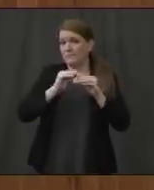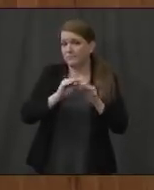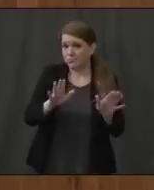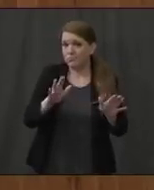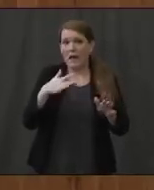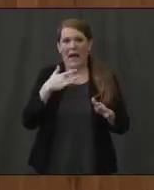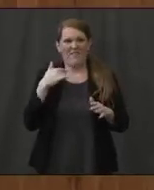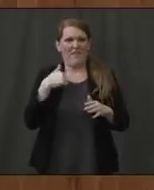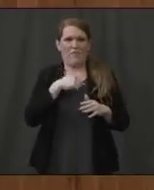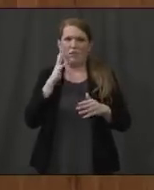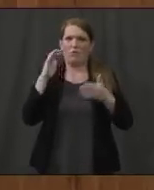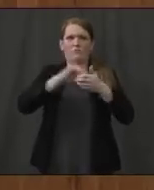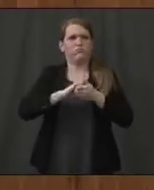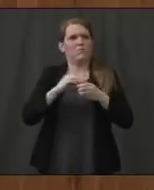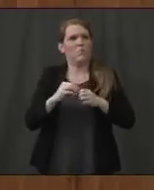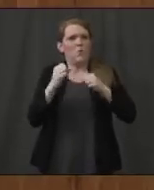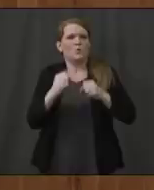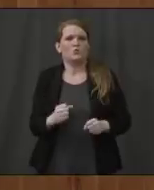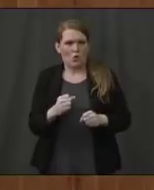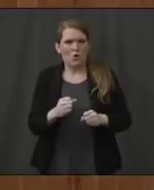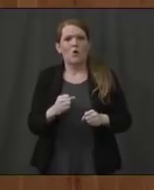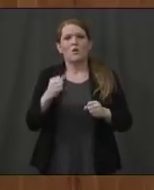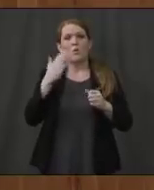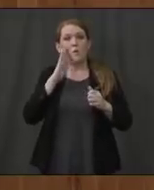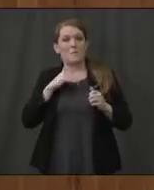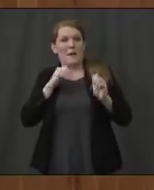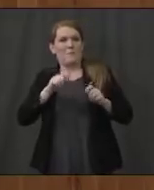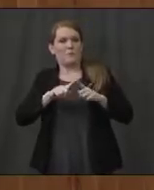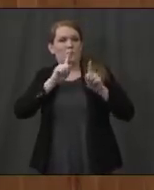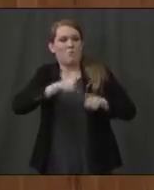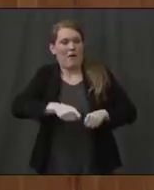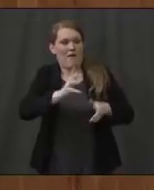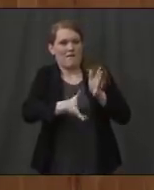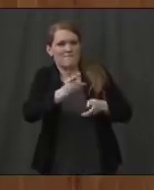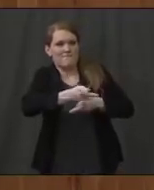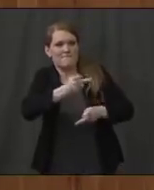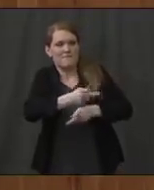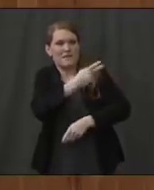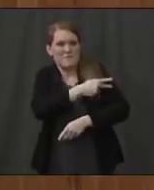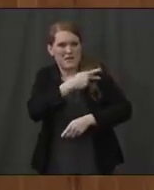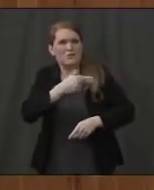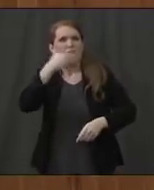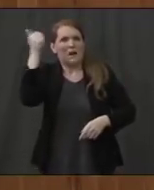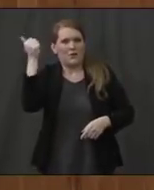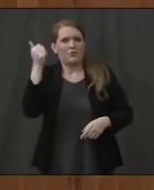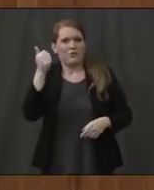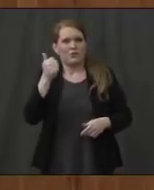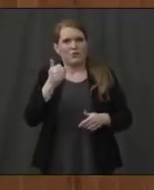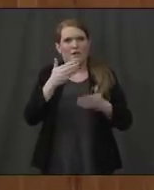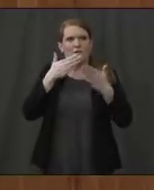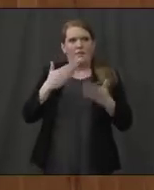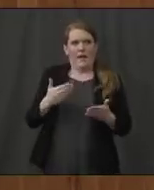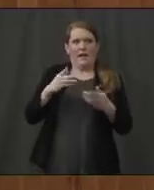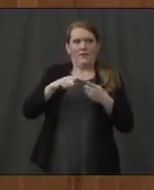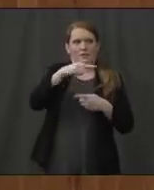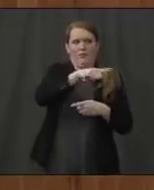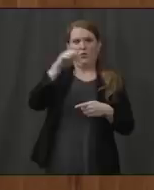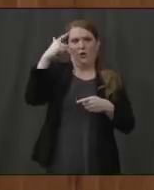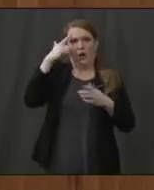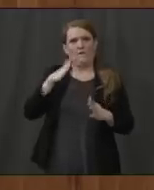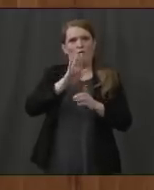responsive, and harness our resources more effectively as a result of this charge and this expectation that the governor has set